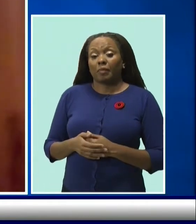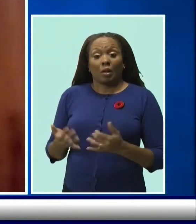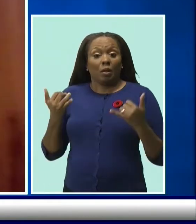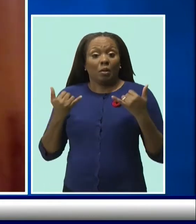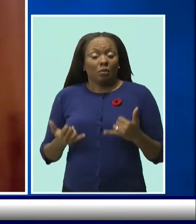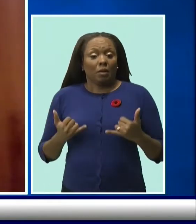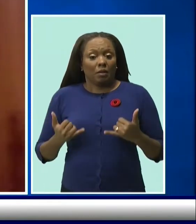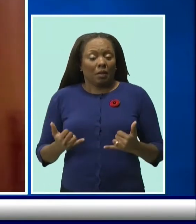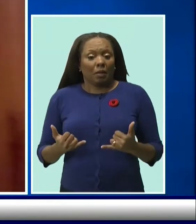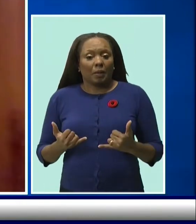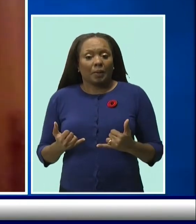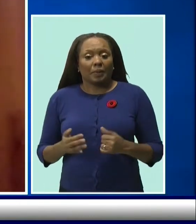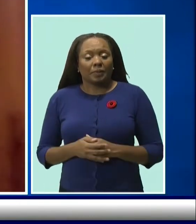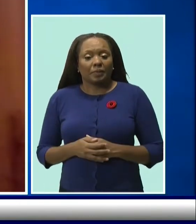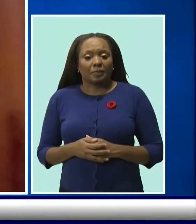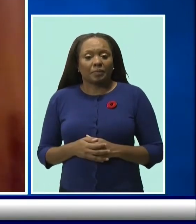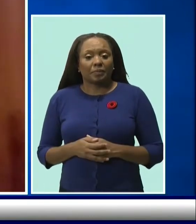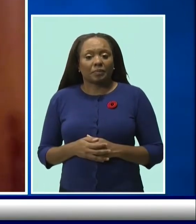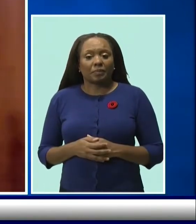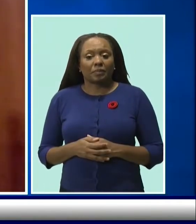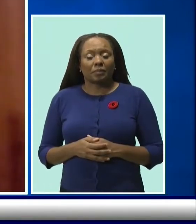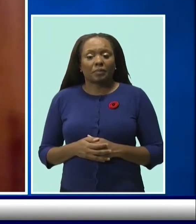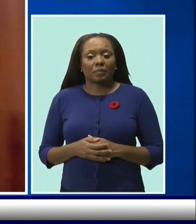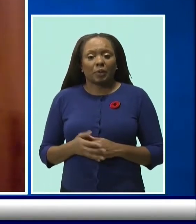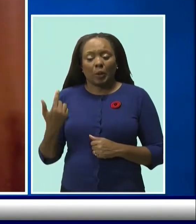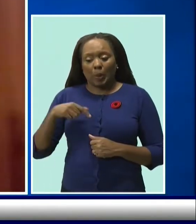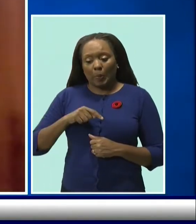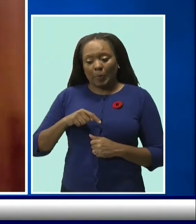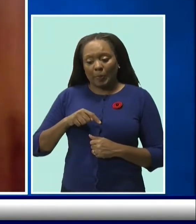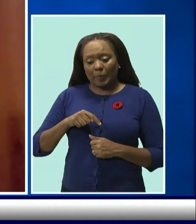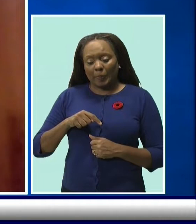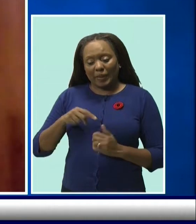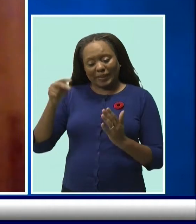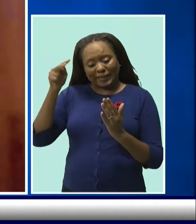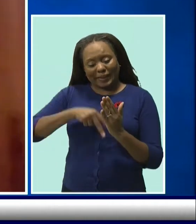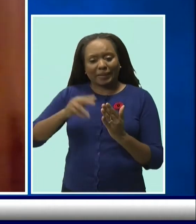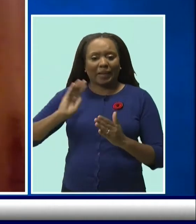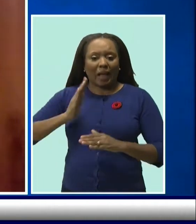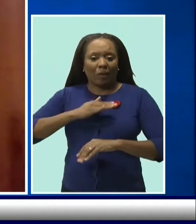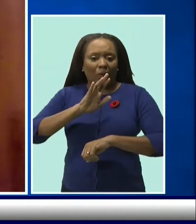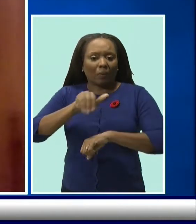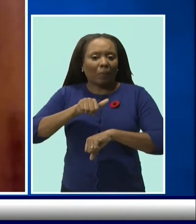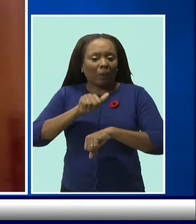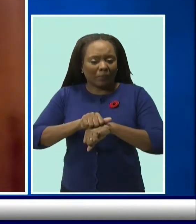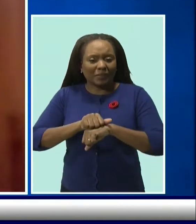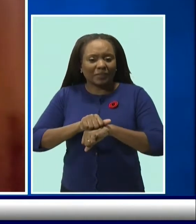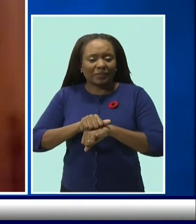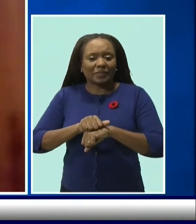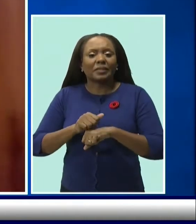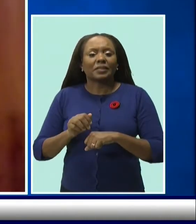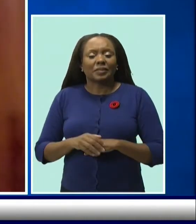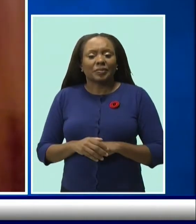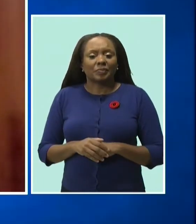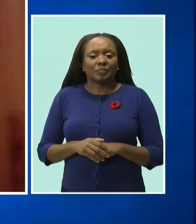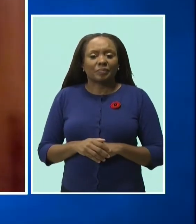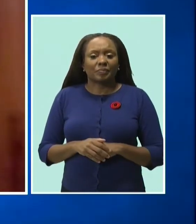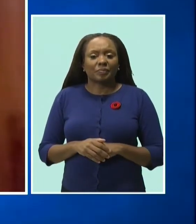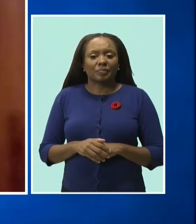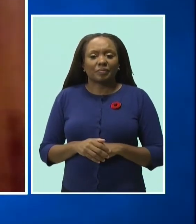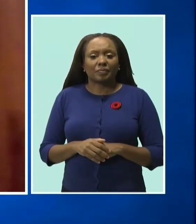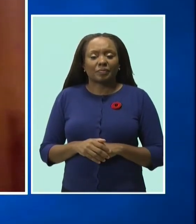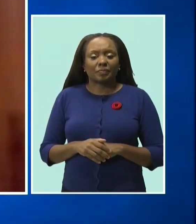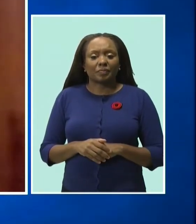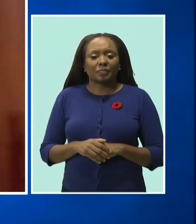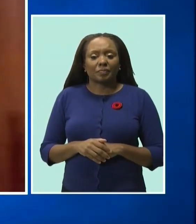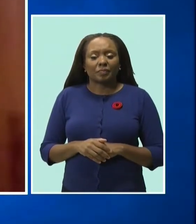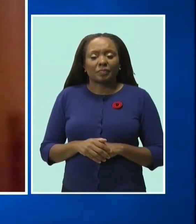at today, that and persons are in a position where they're seeing